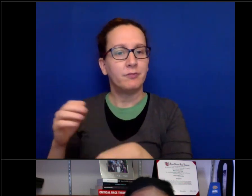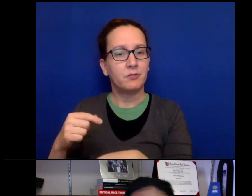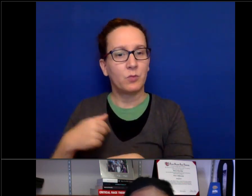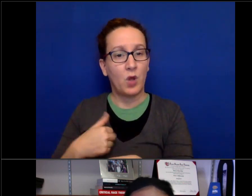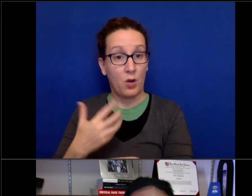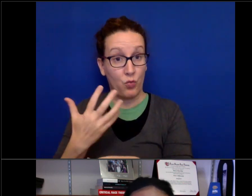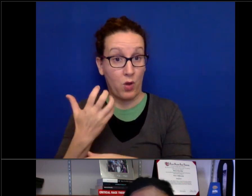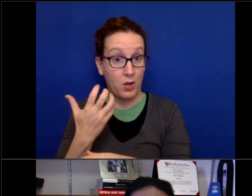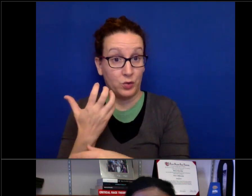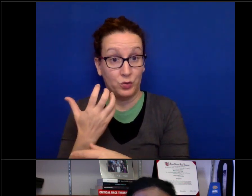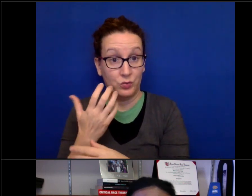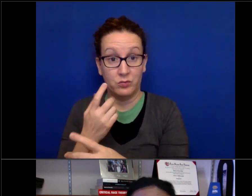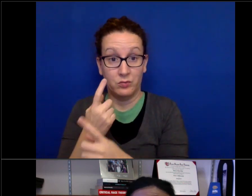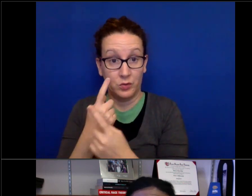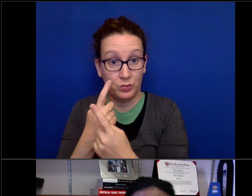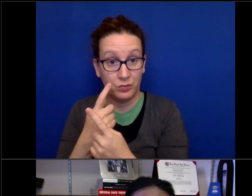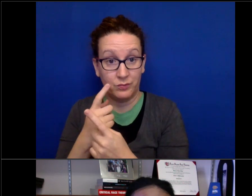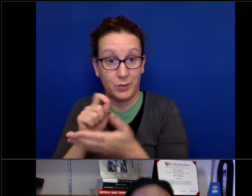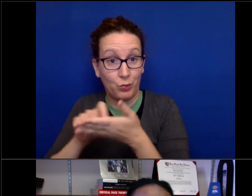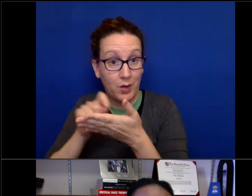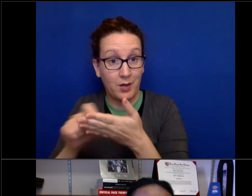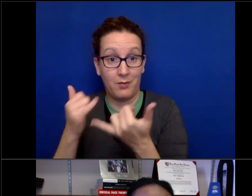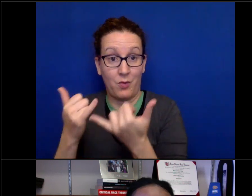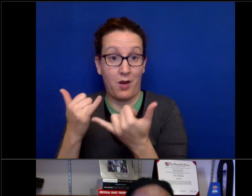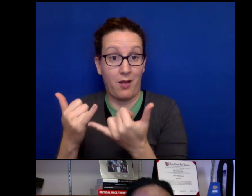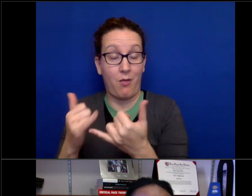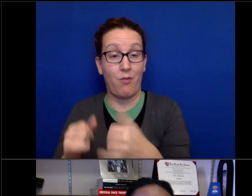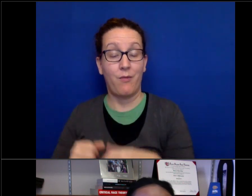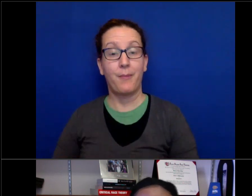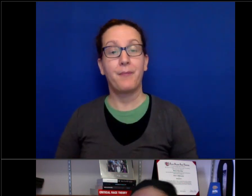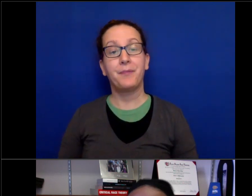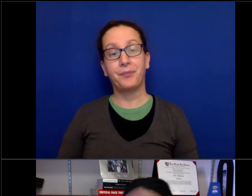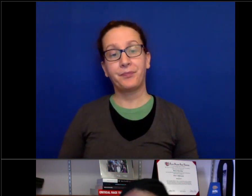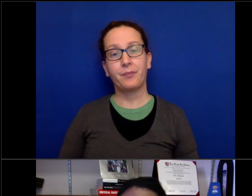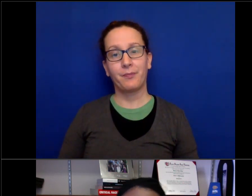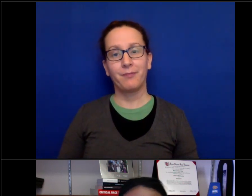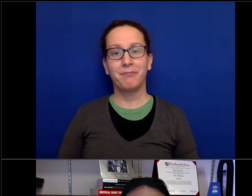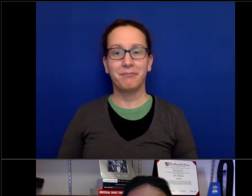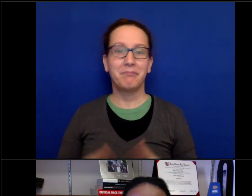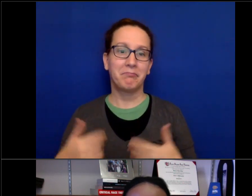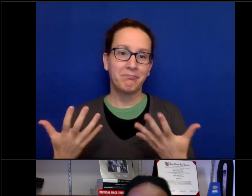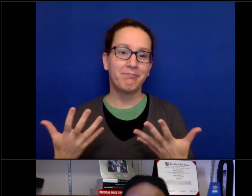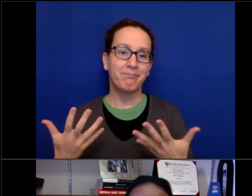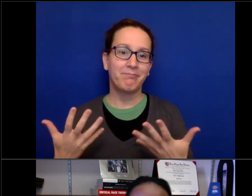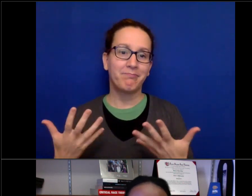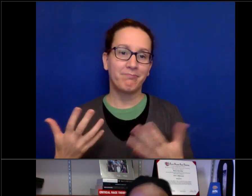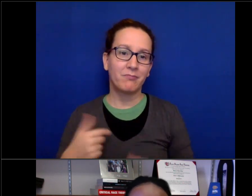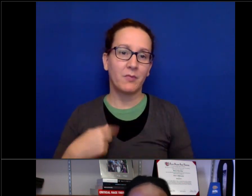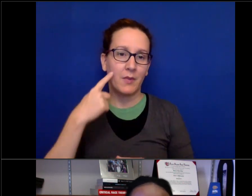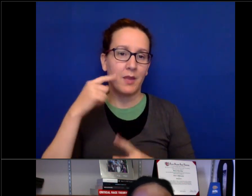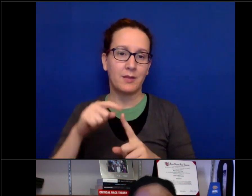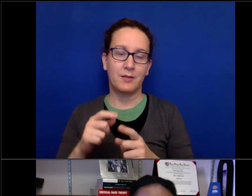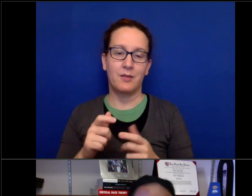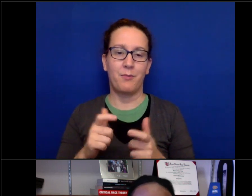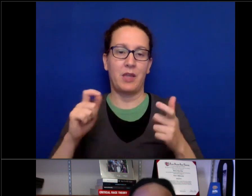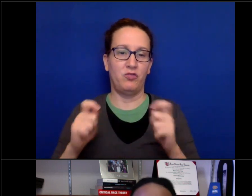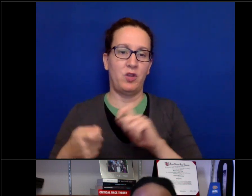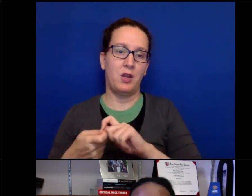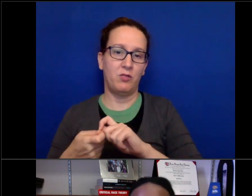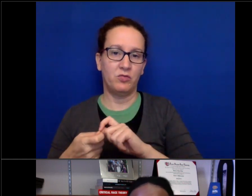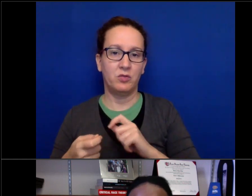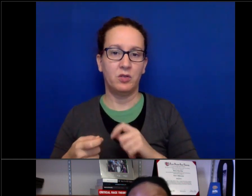to be writing at the moment. And yeah, I think that's like the biggest change, is that